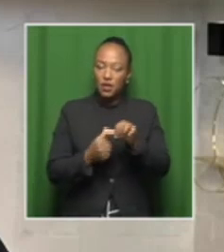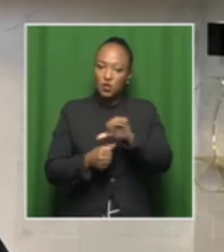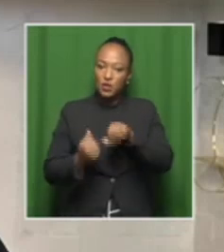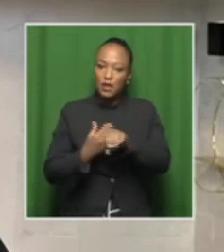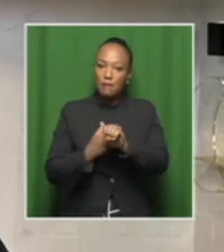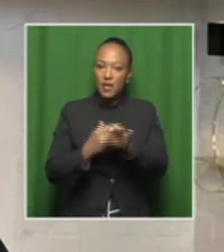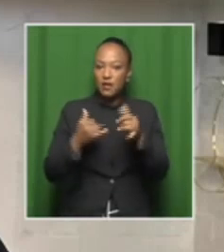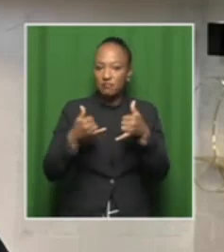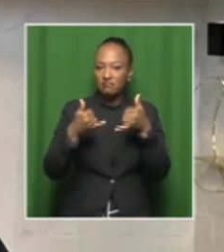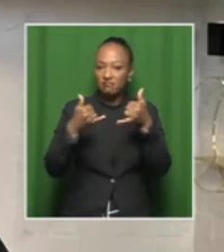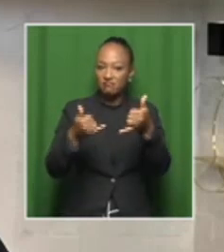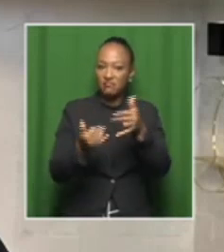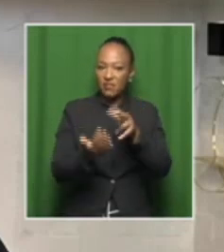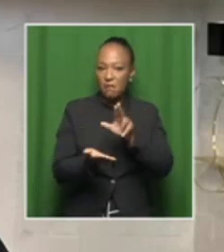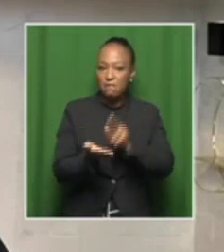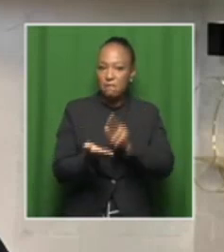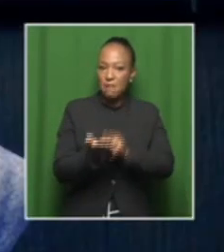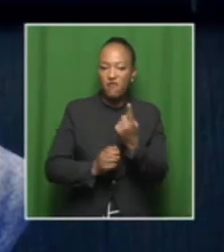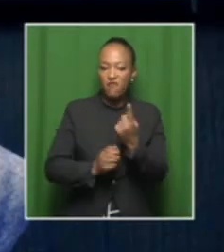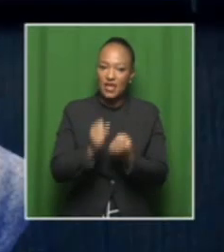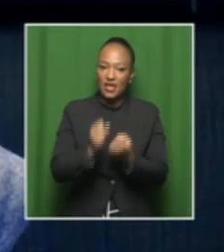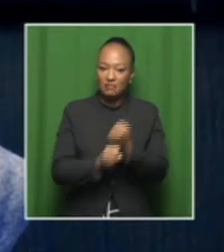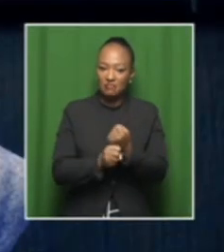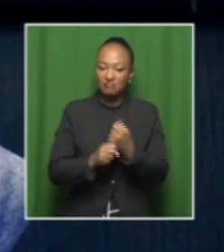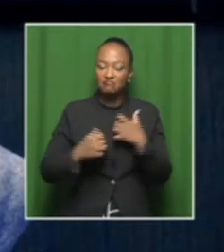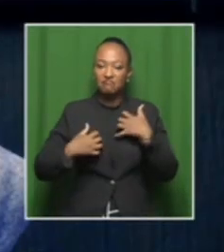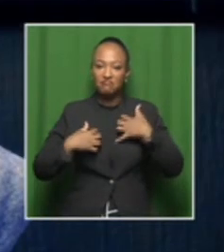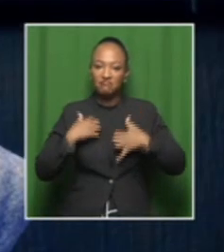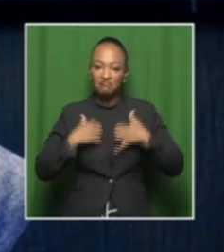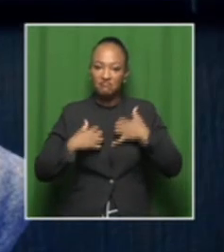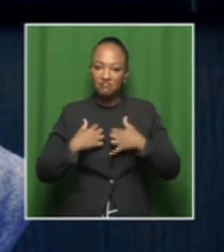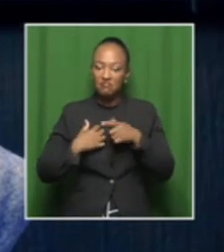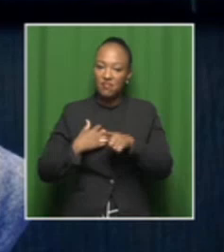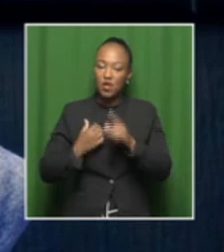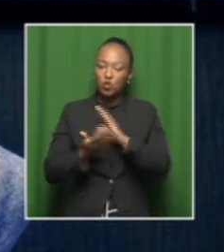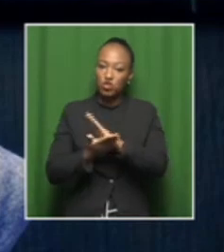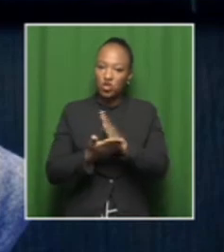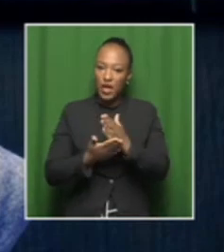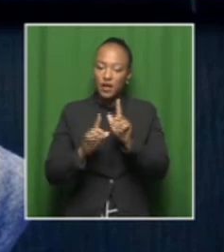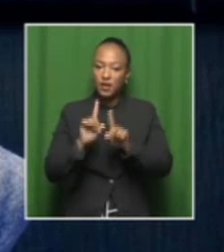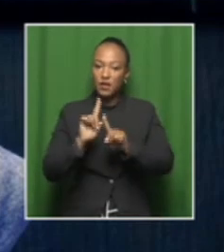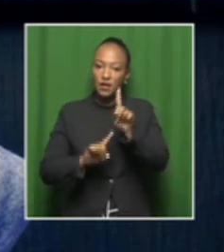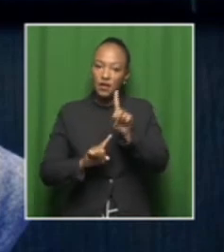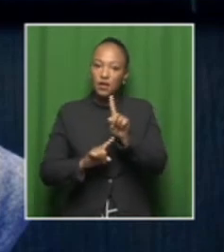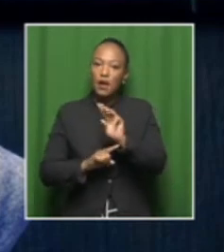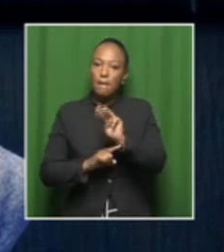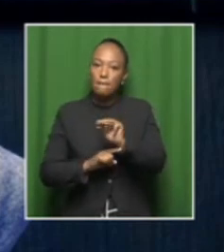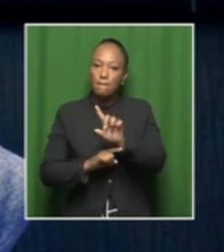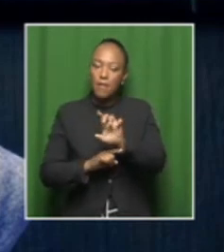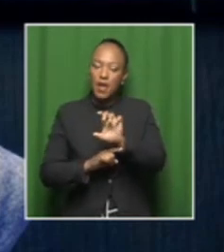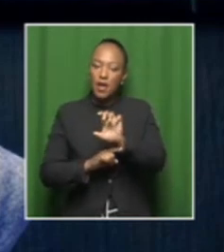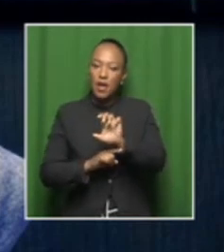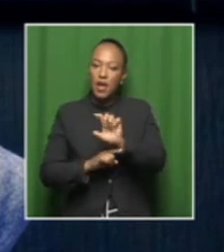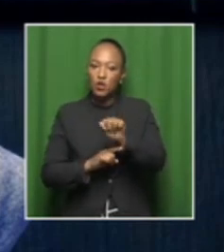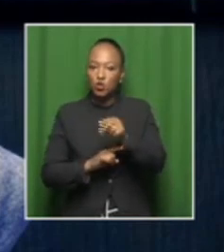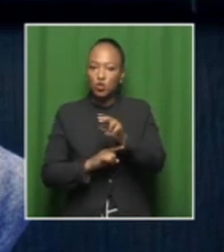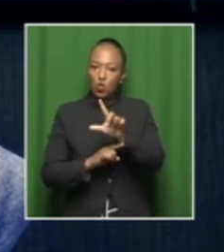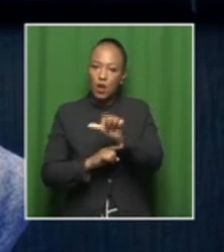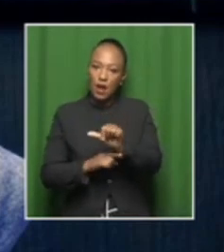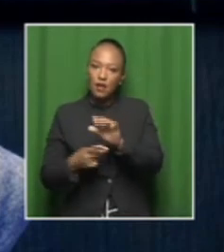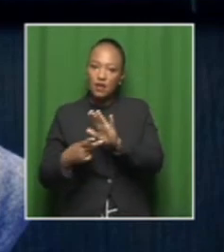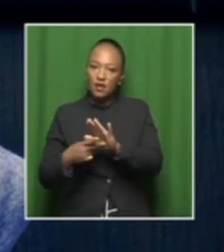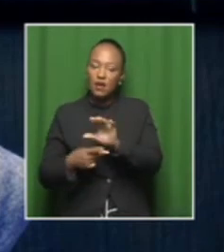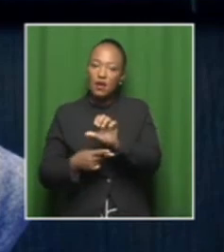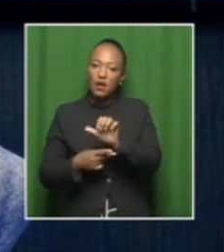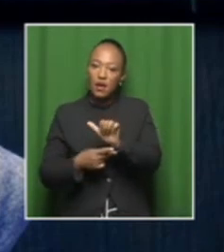for Podcast of the Year, we're excited to have them share their success with us this morning. Mthokozisa and Notando Kama, better known as Emtee